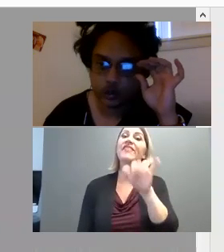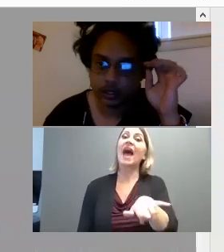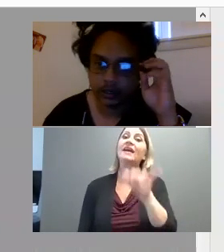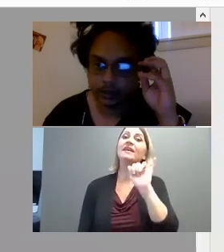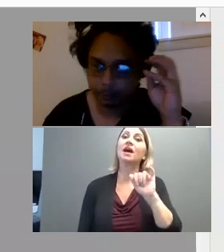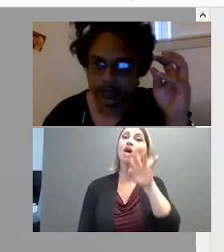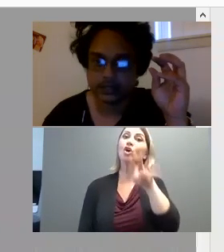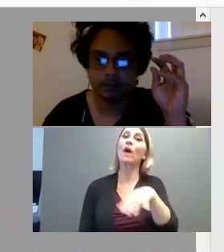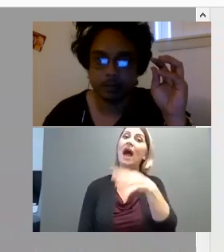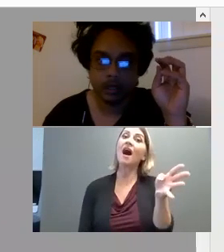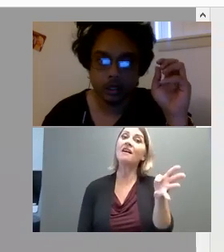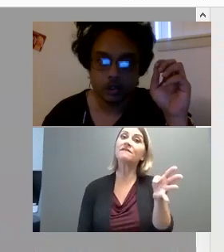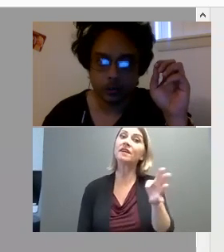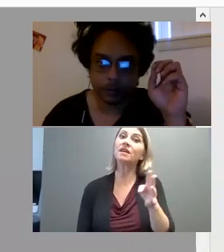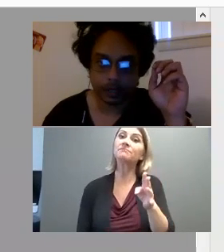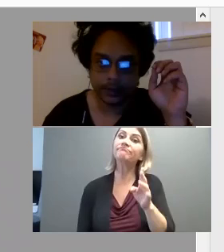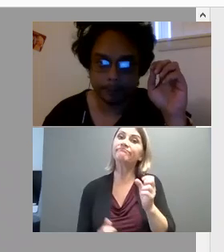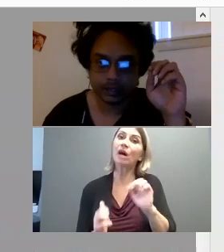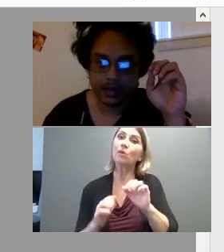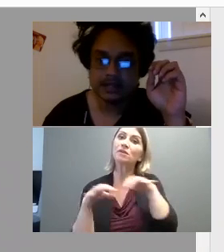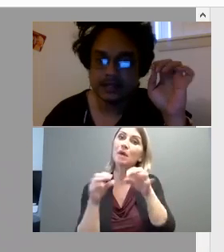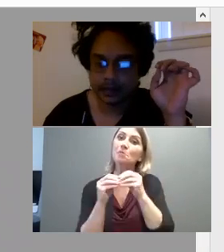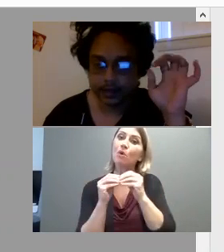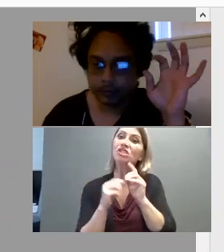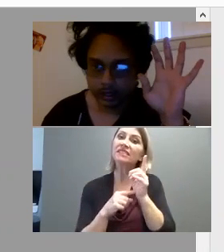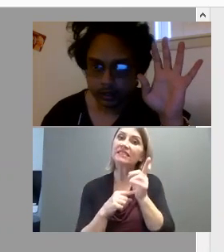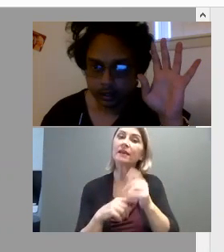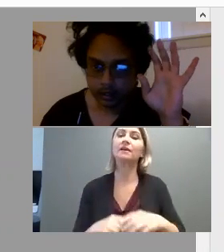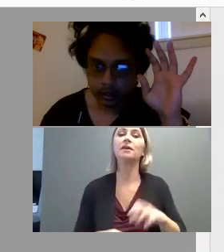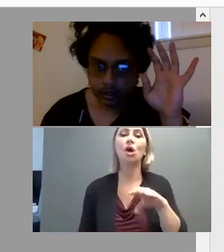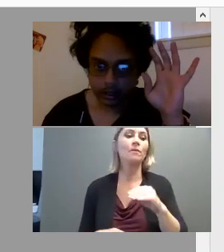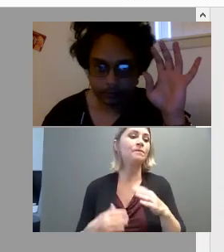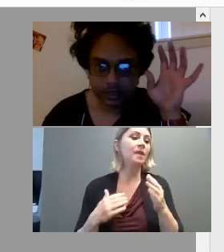graph actually depicts. So let's say